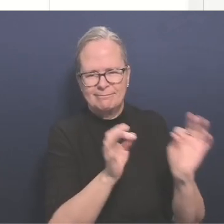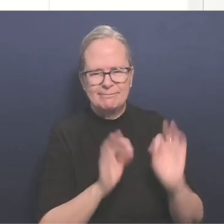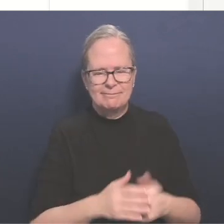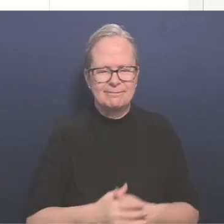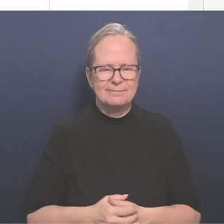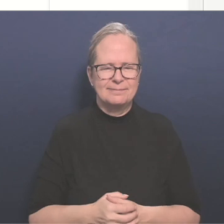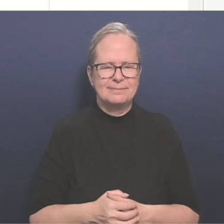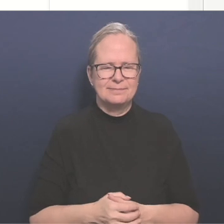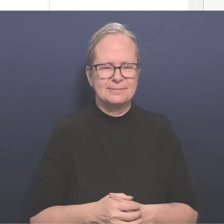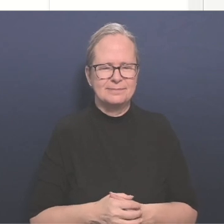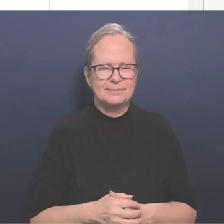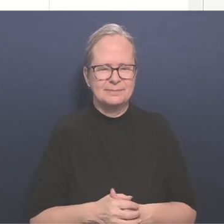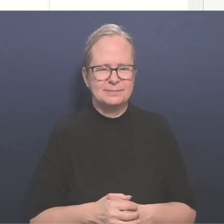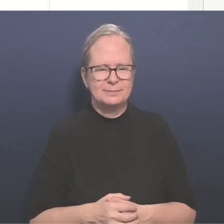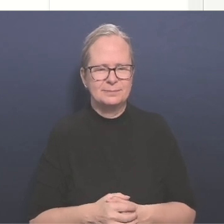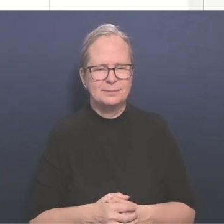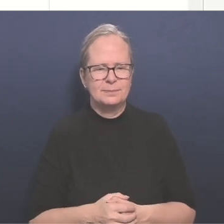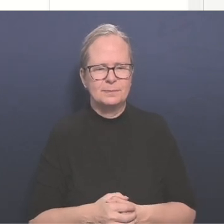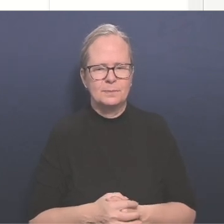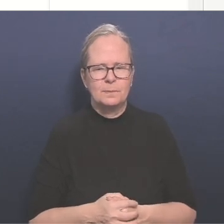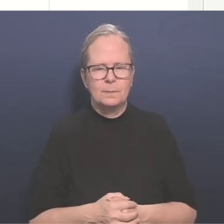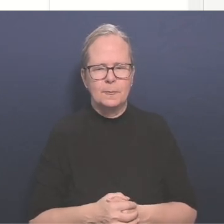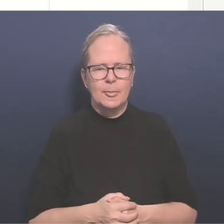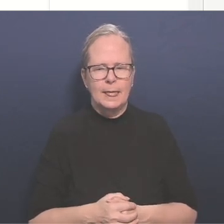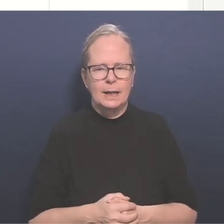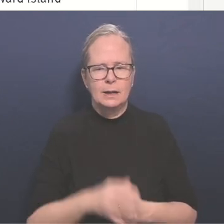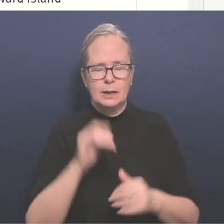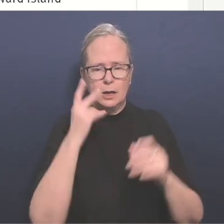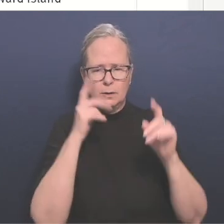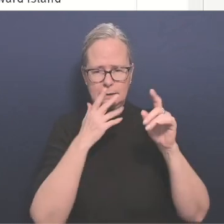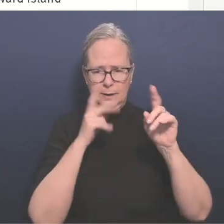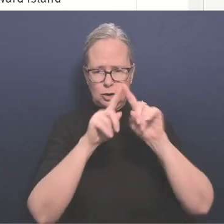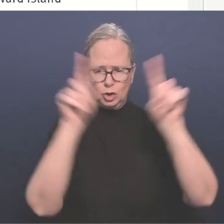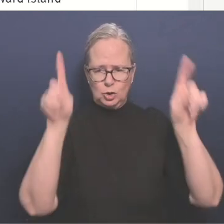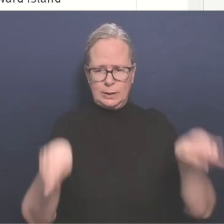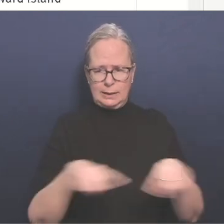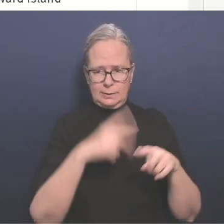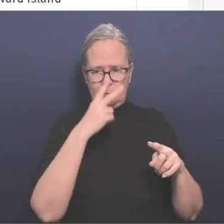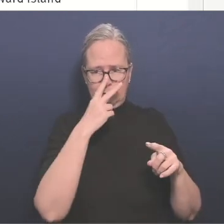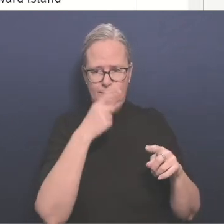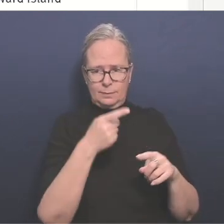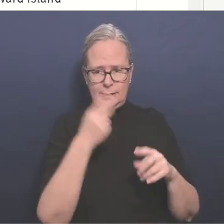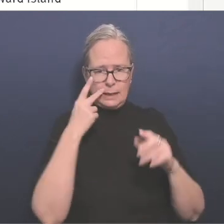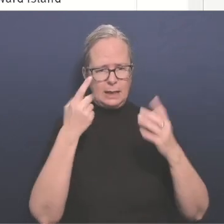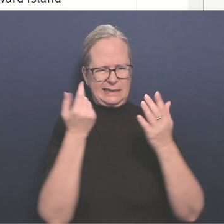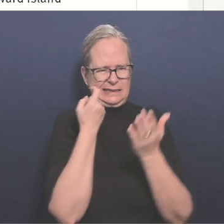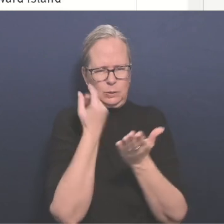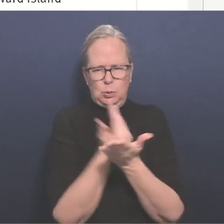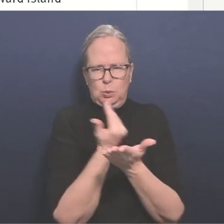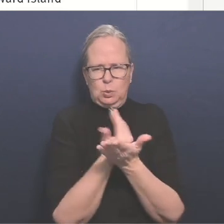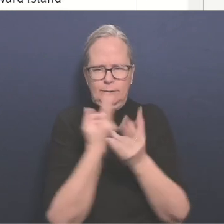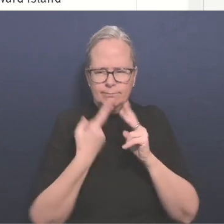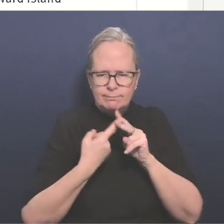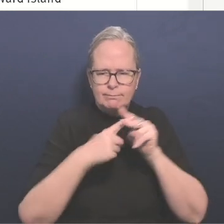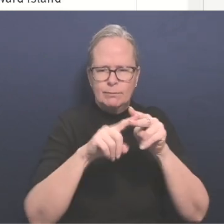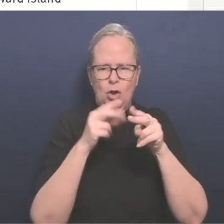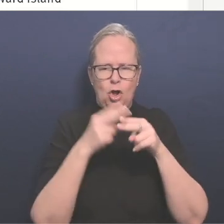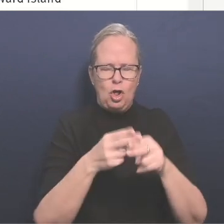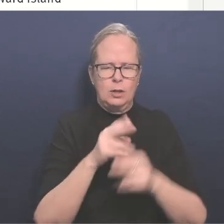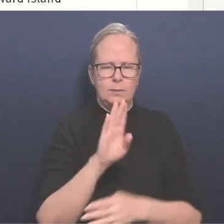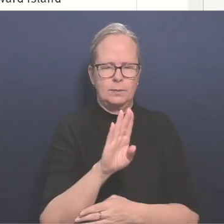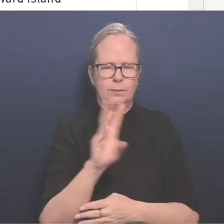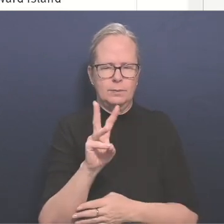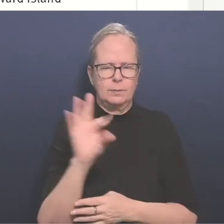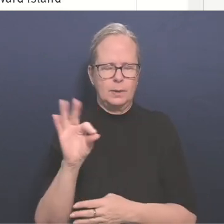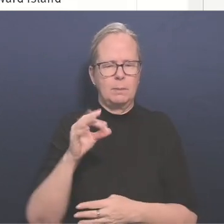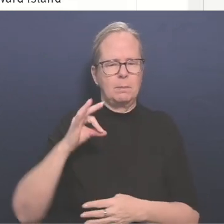page, and subject to your location, you choose which province you're staying in or